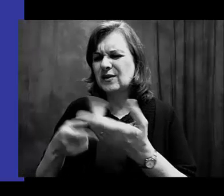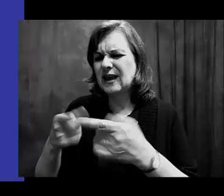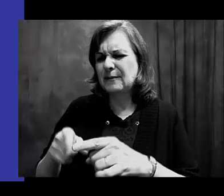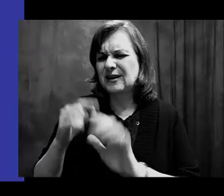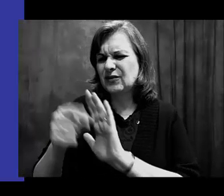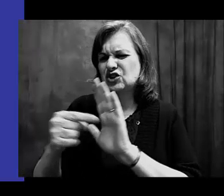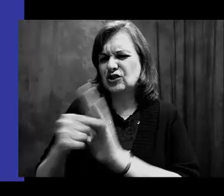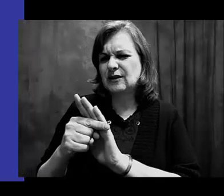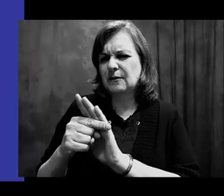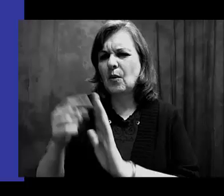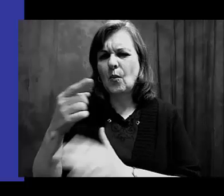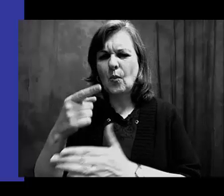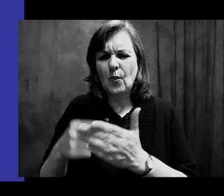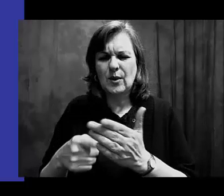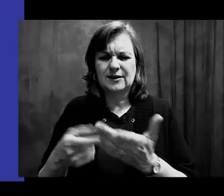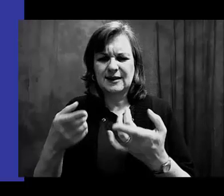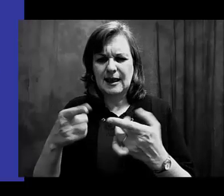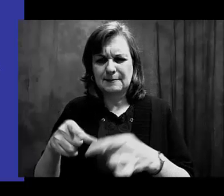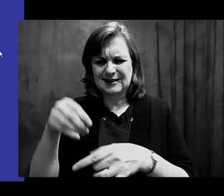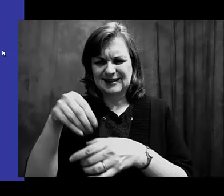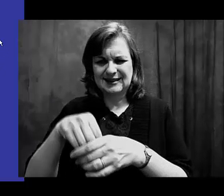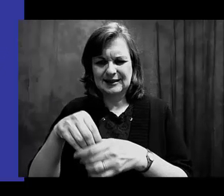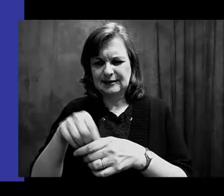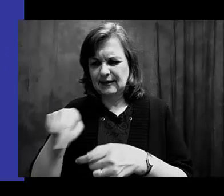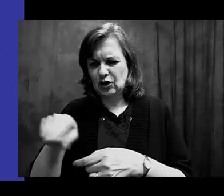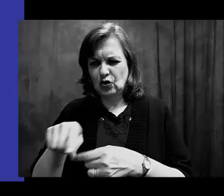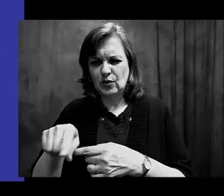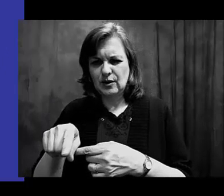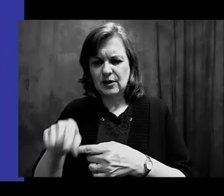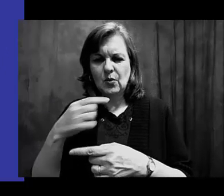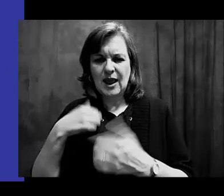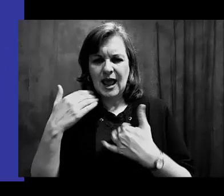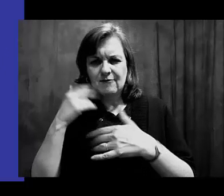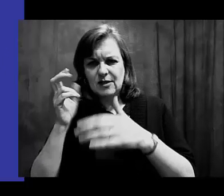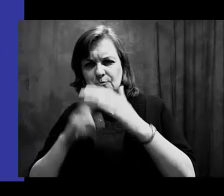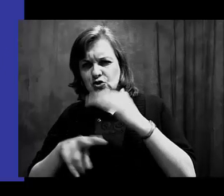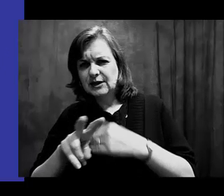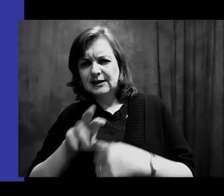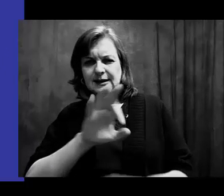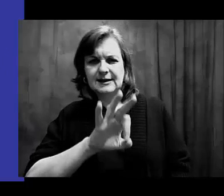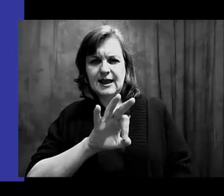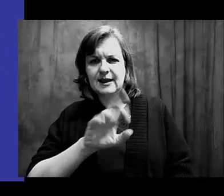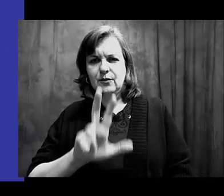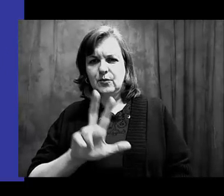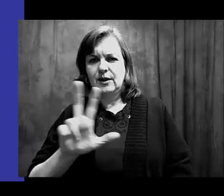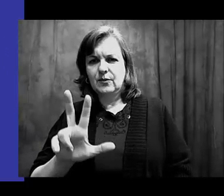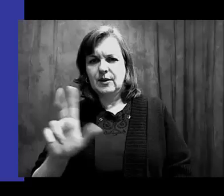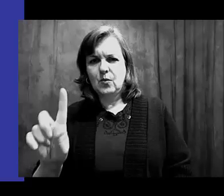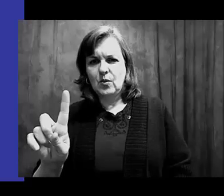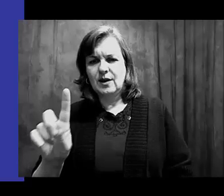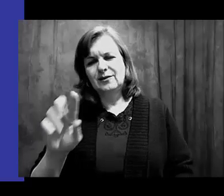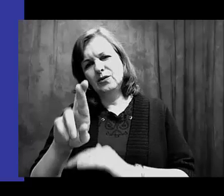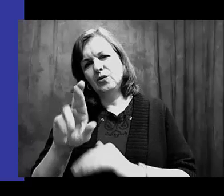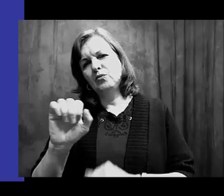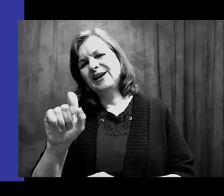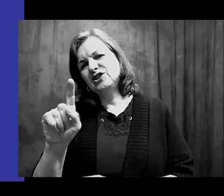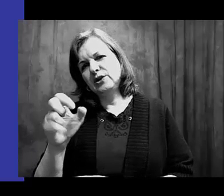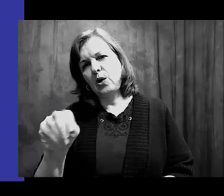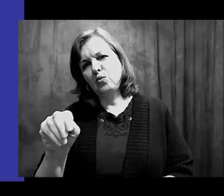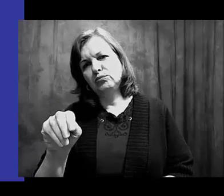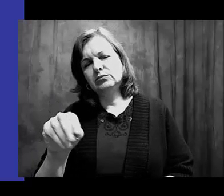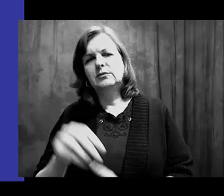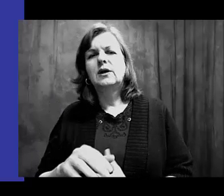going on that we have this predicted 9-3-3-1 ratio, roughly,